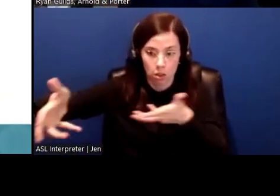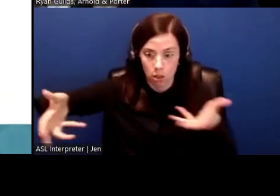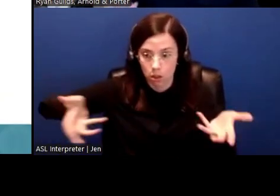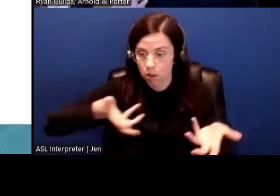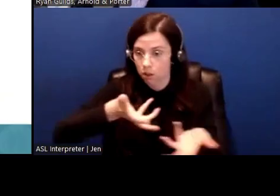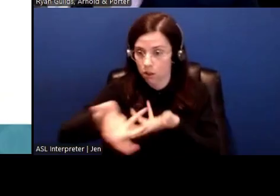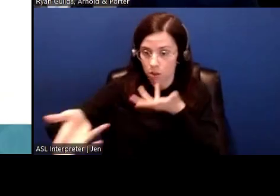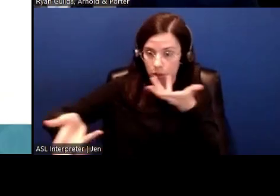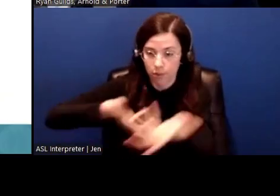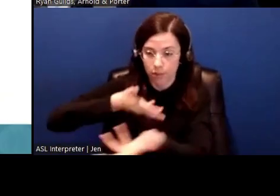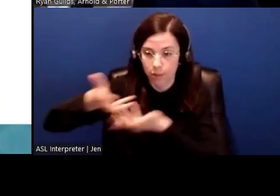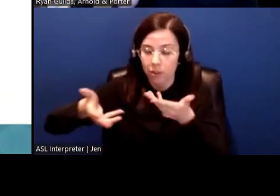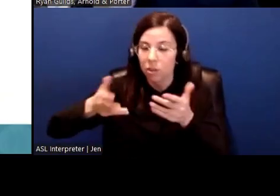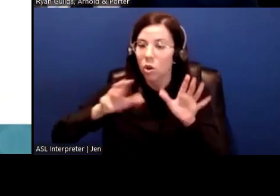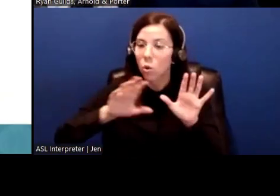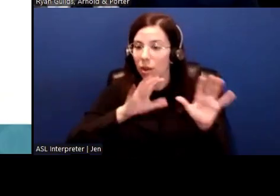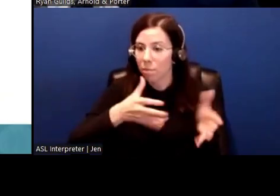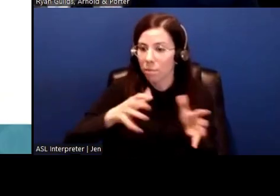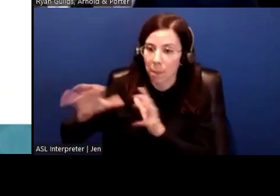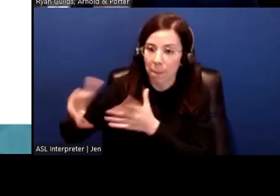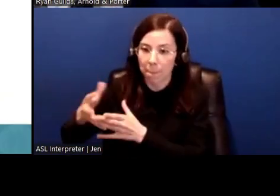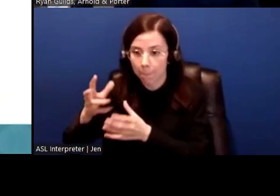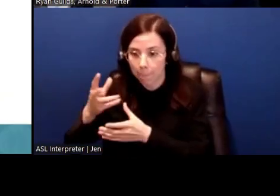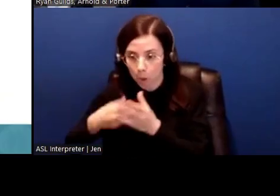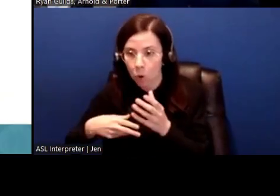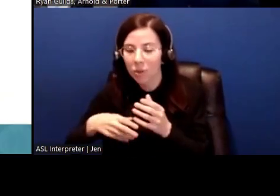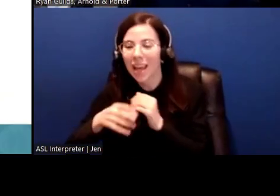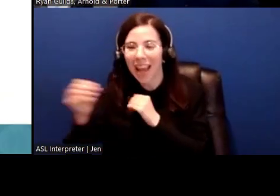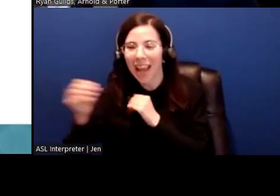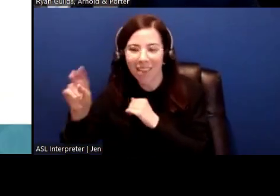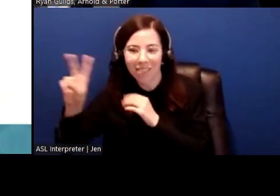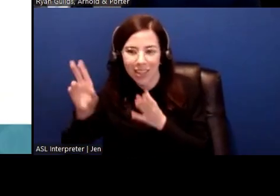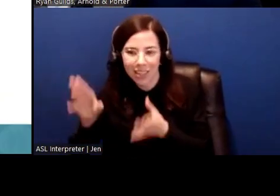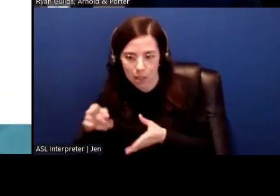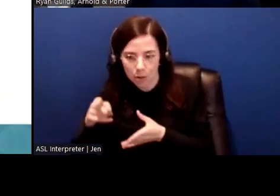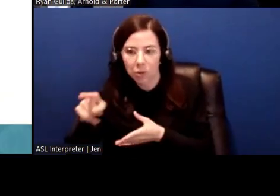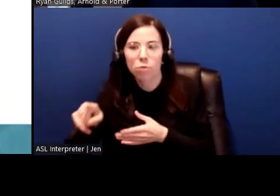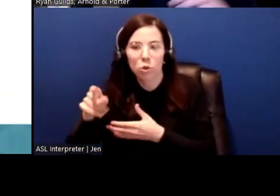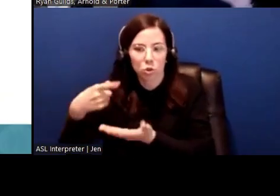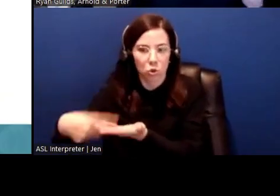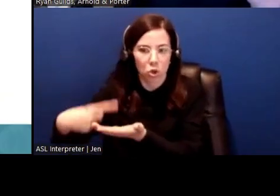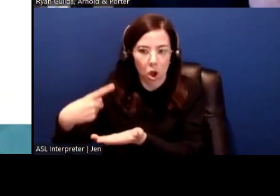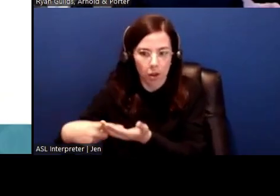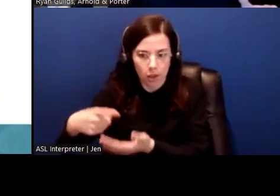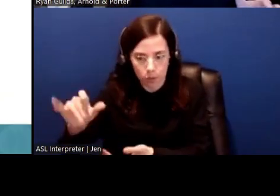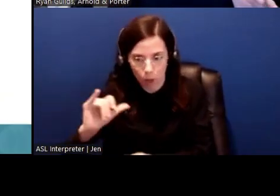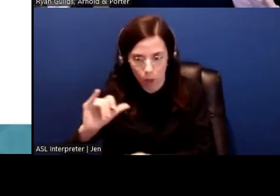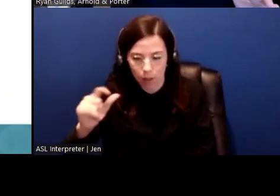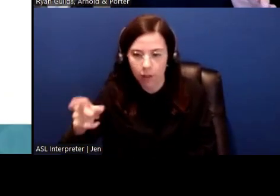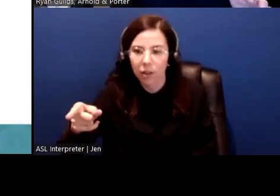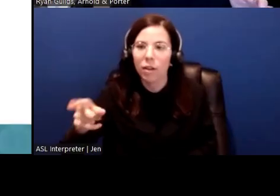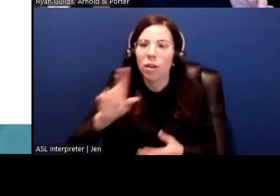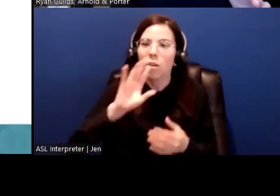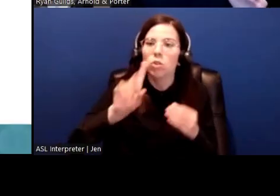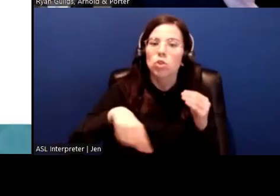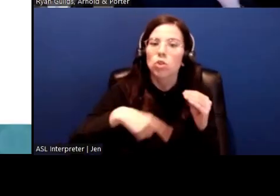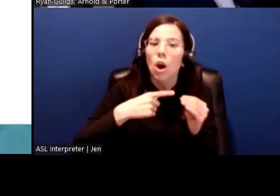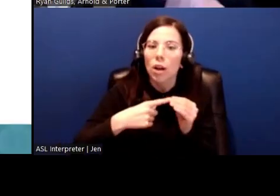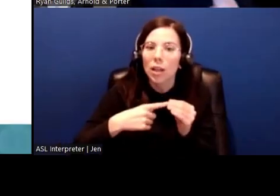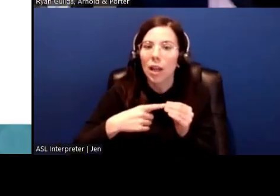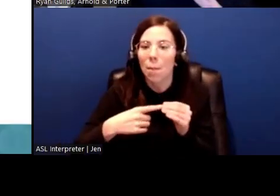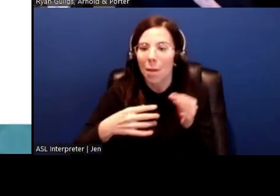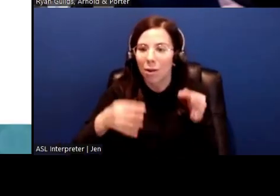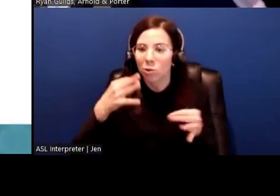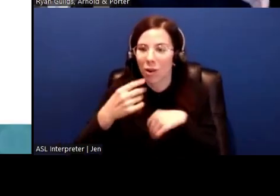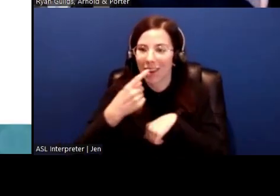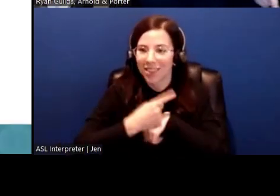victim. Theoretically, that's what's supposed to happen. The victim's also supposed to be consulted around trial availability dates. And